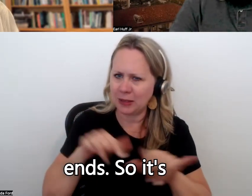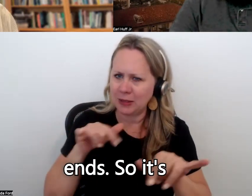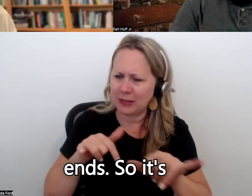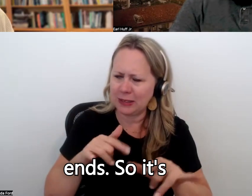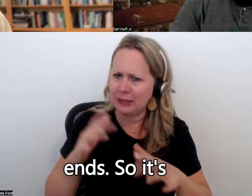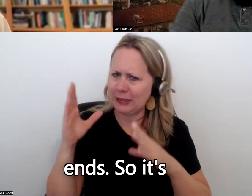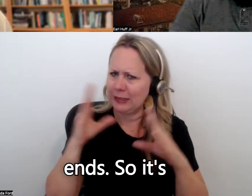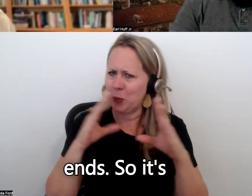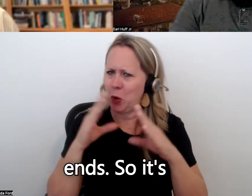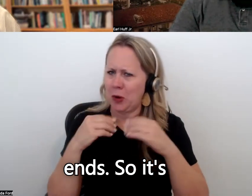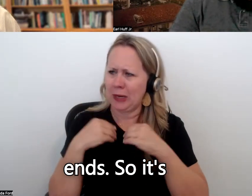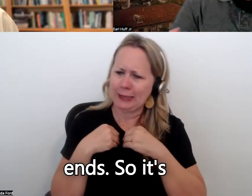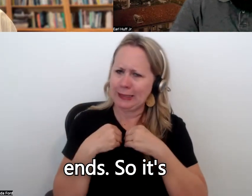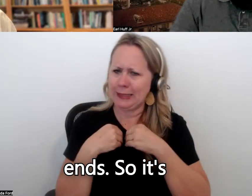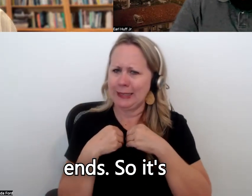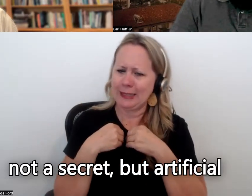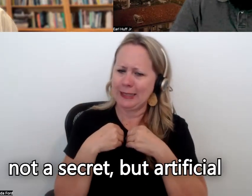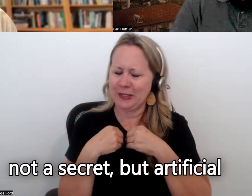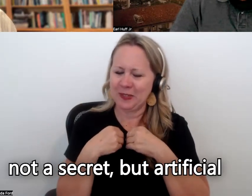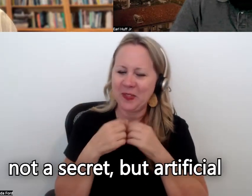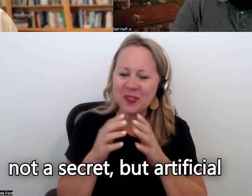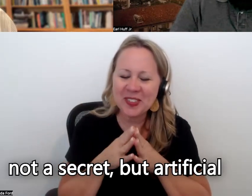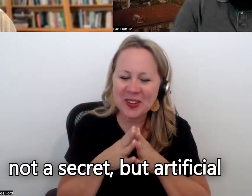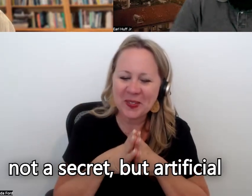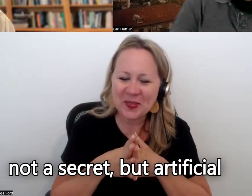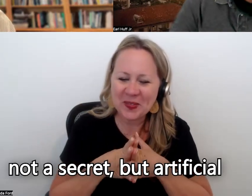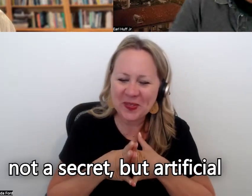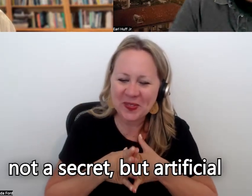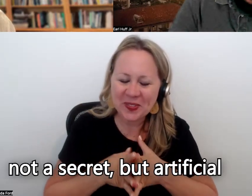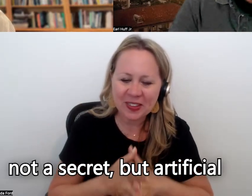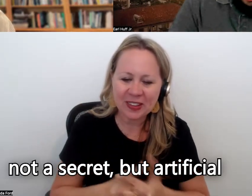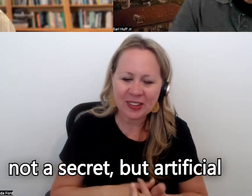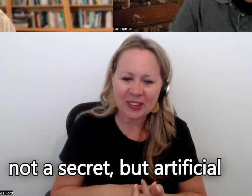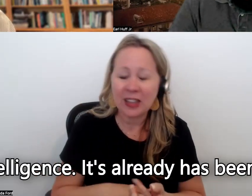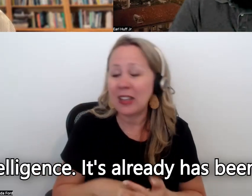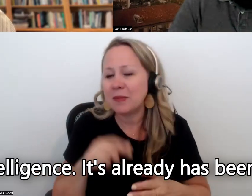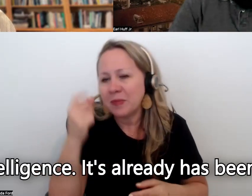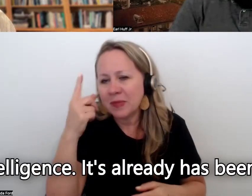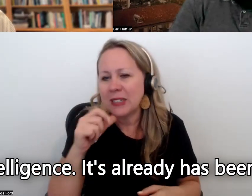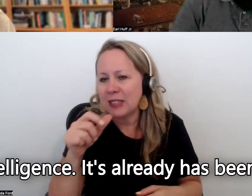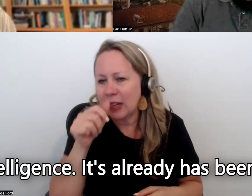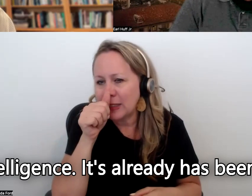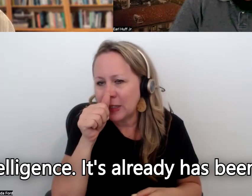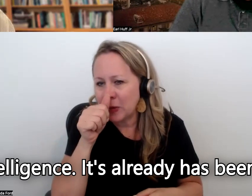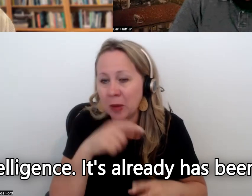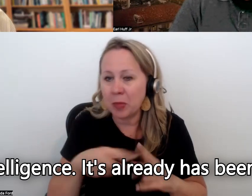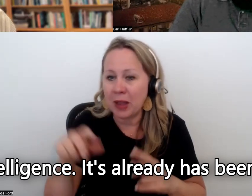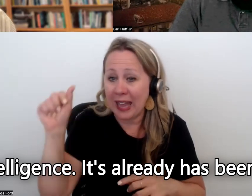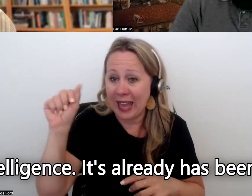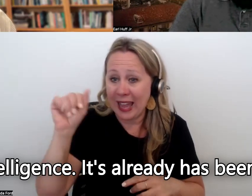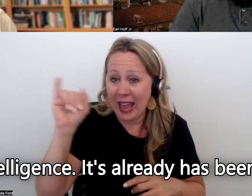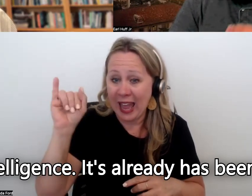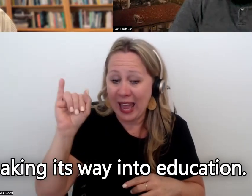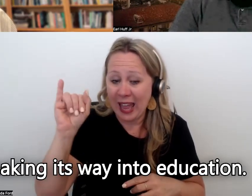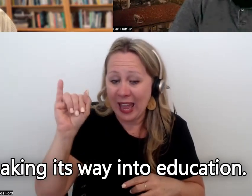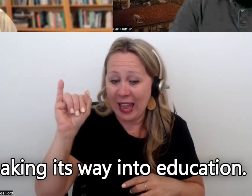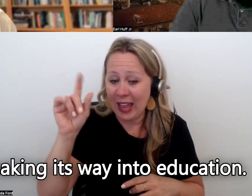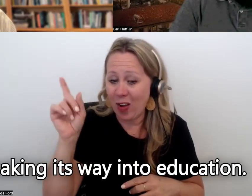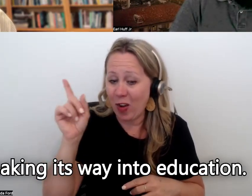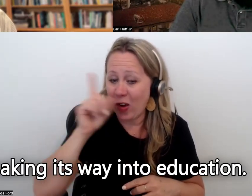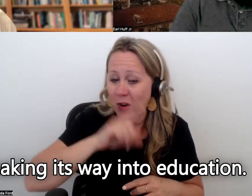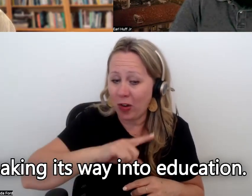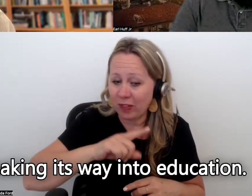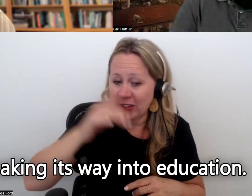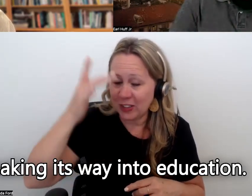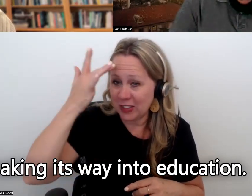ends. So it's not a secret, but artificial intelligence. Right. It's already had been making its